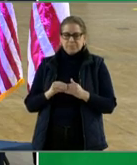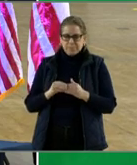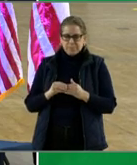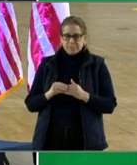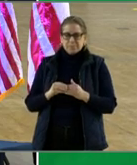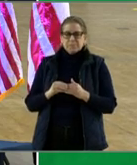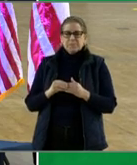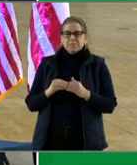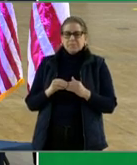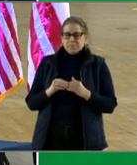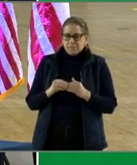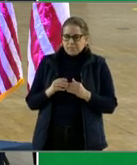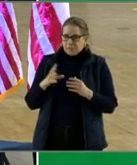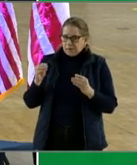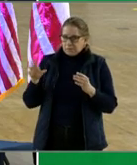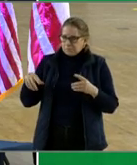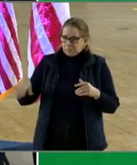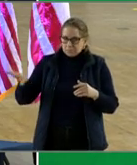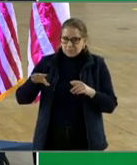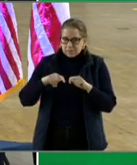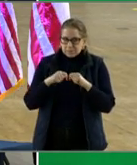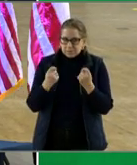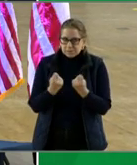something that we've never ever seen